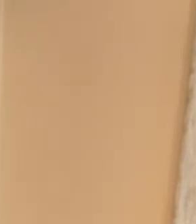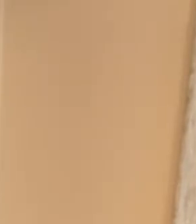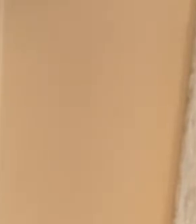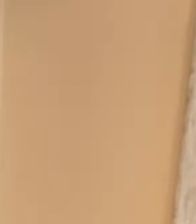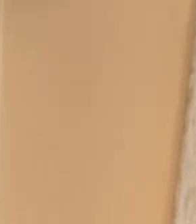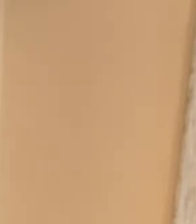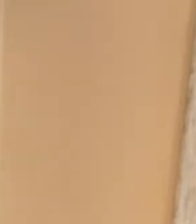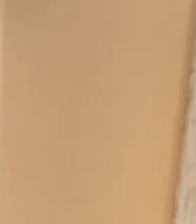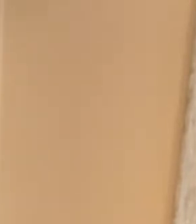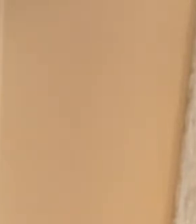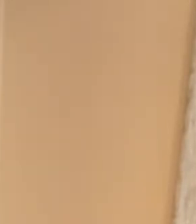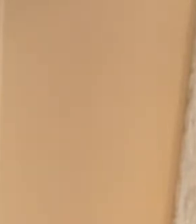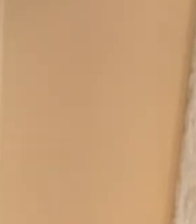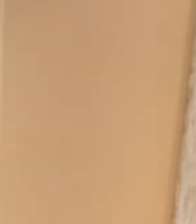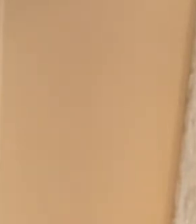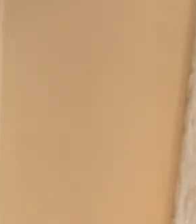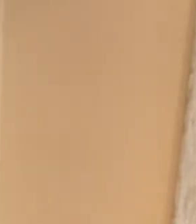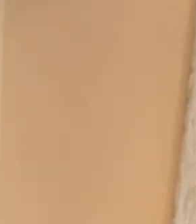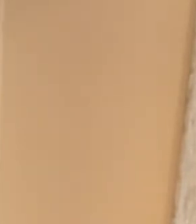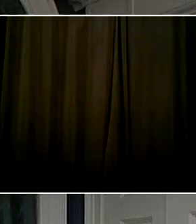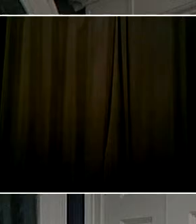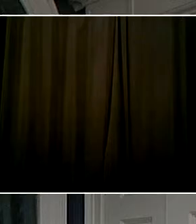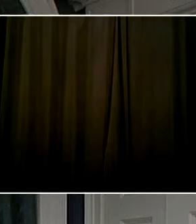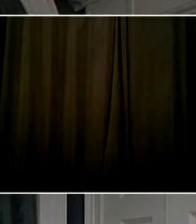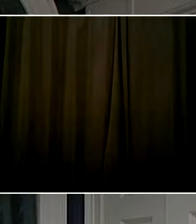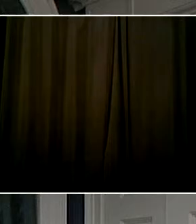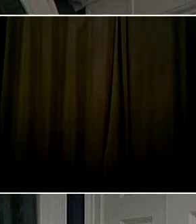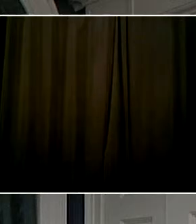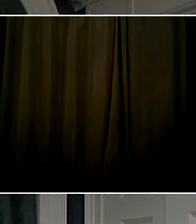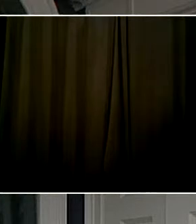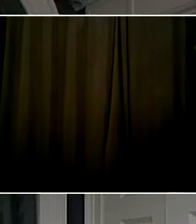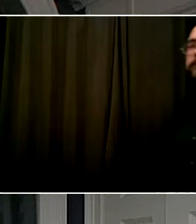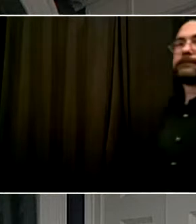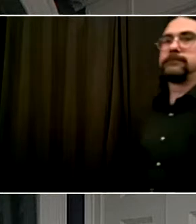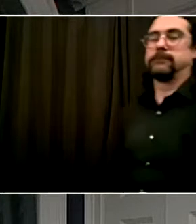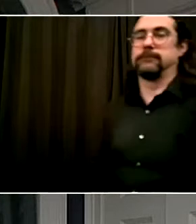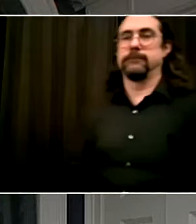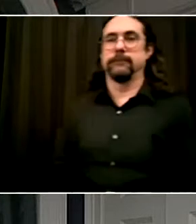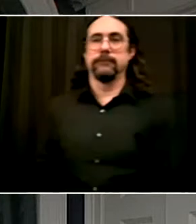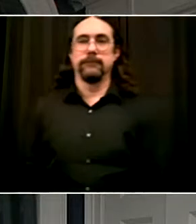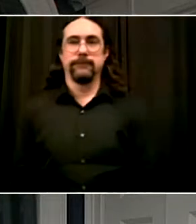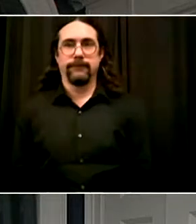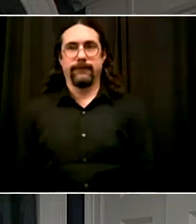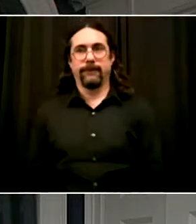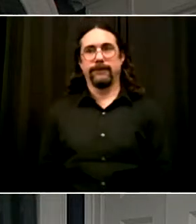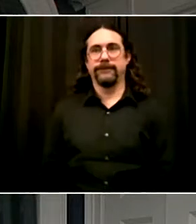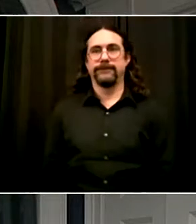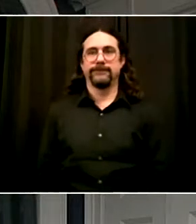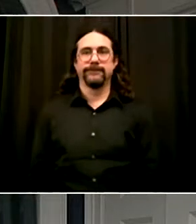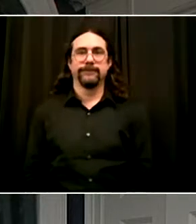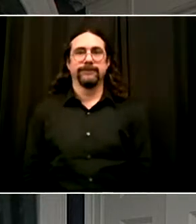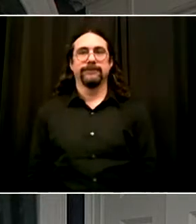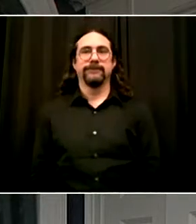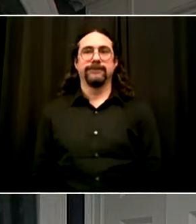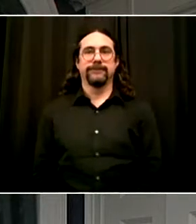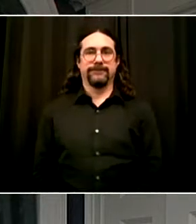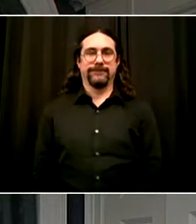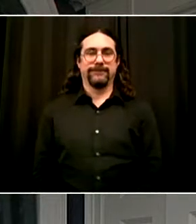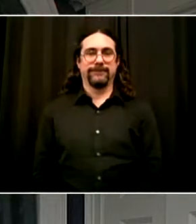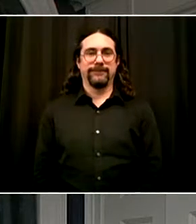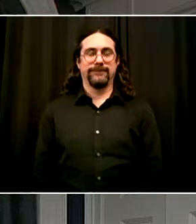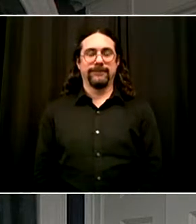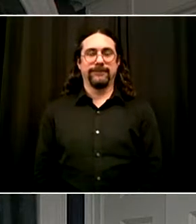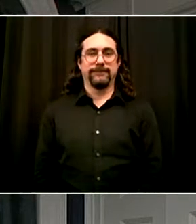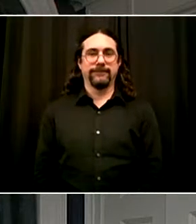get tested in order to fight the surge of COVID-19. Mayor Bill de Blasio said if people traveled, it is important to follow state